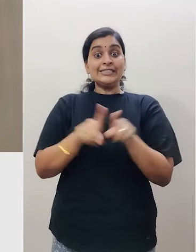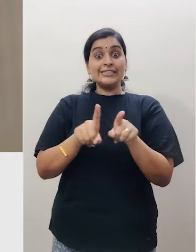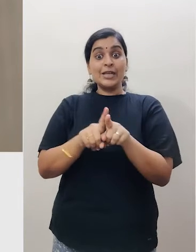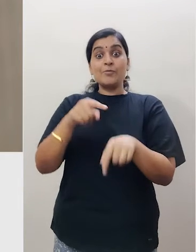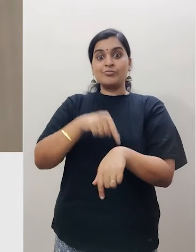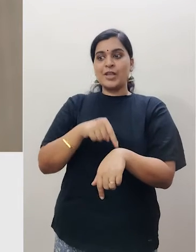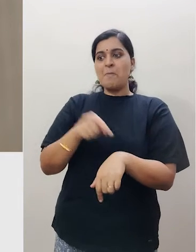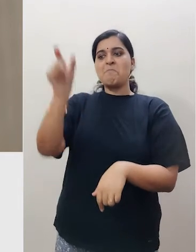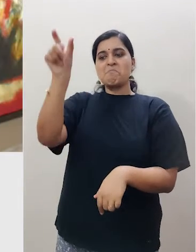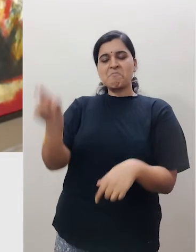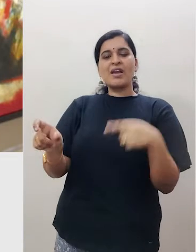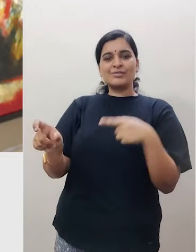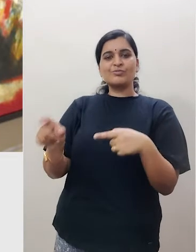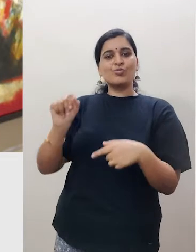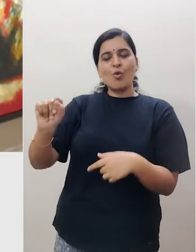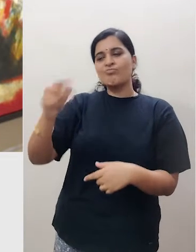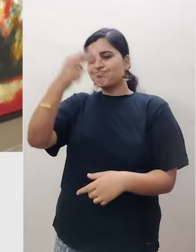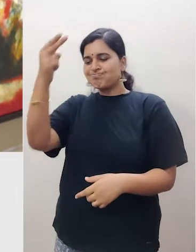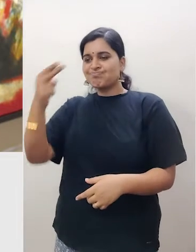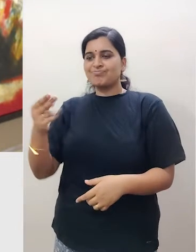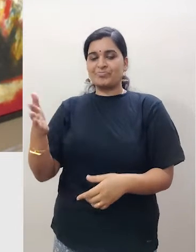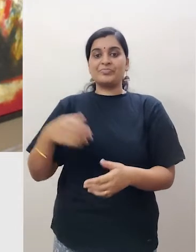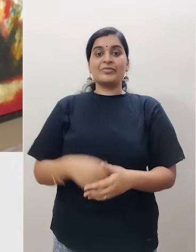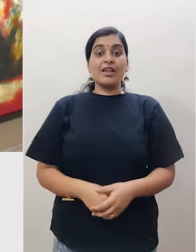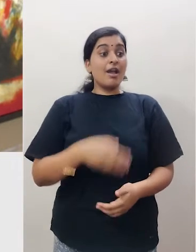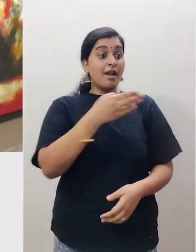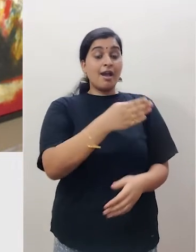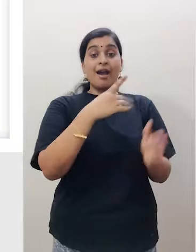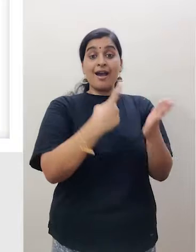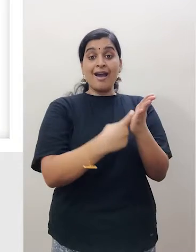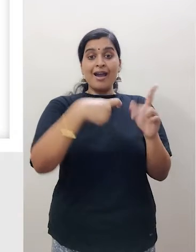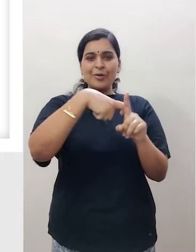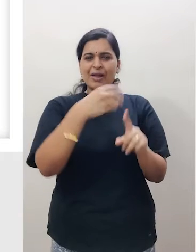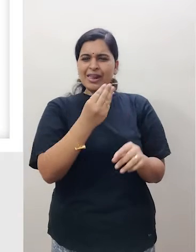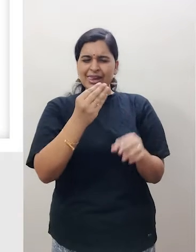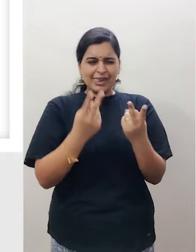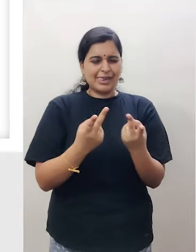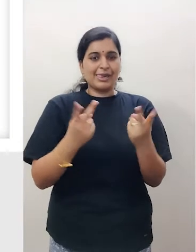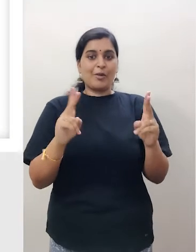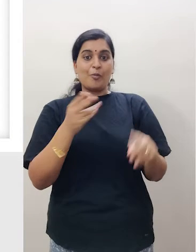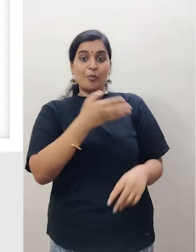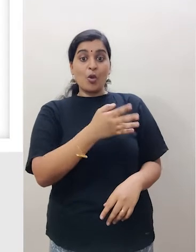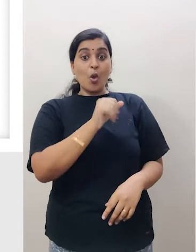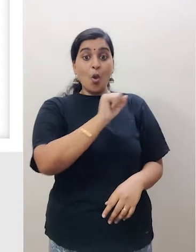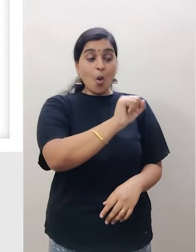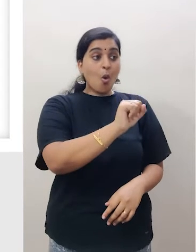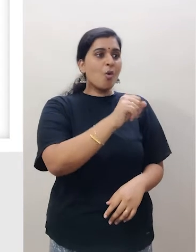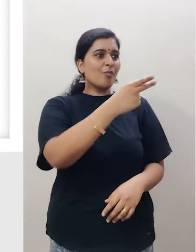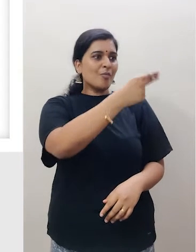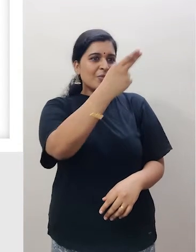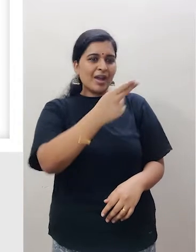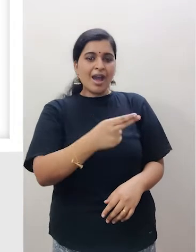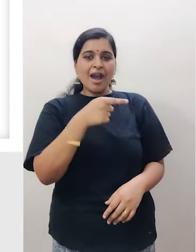in Bhatt's work too. On the other hand, Ram Kumar feels quite different. When we think of Ram Kumar, we tend to think of his more